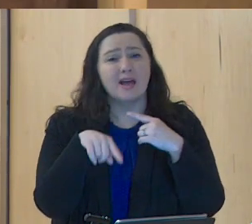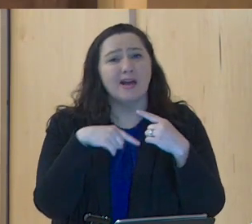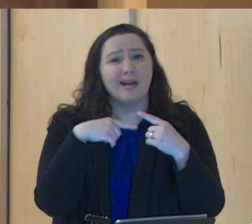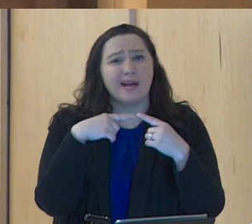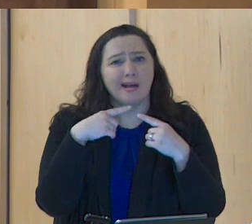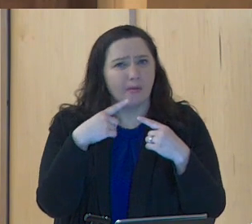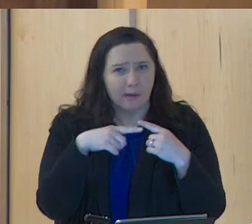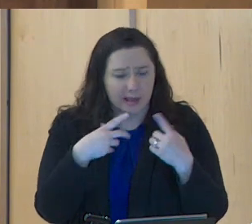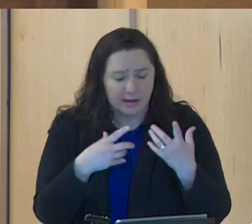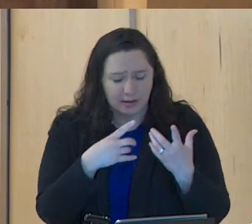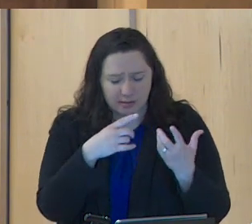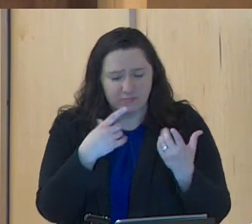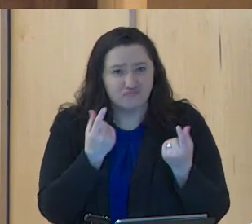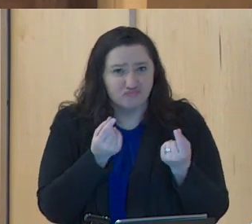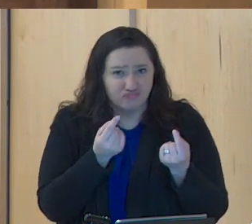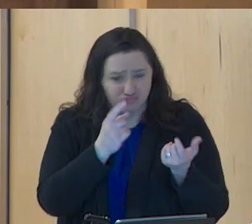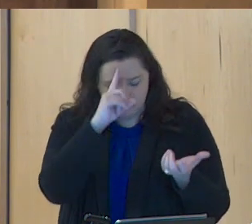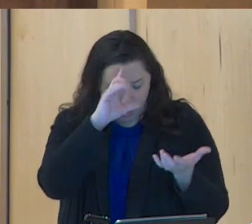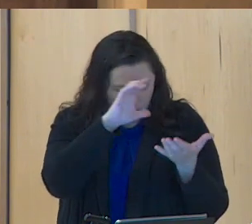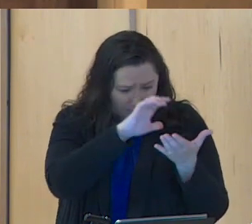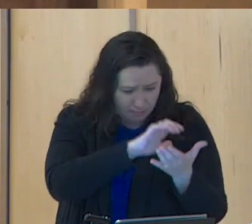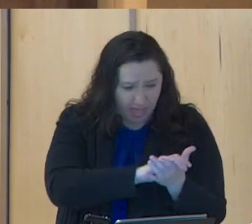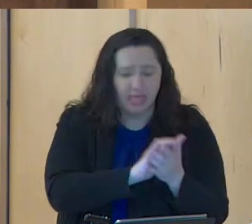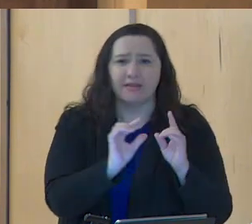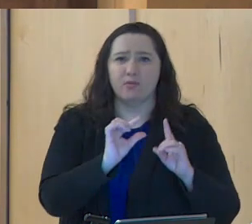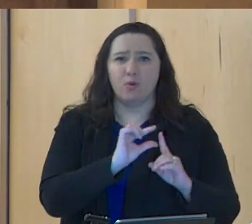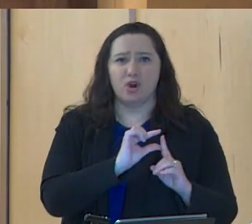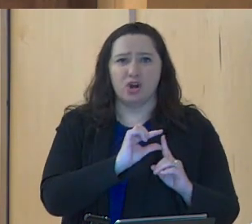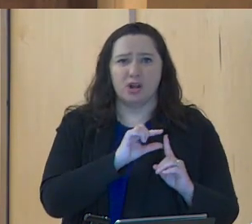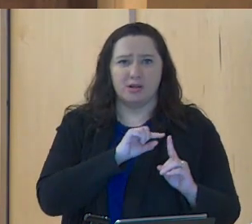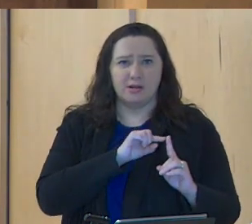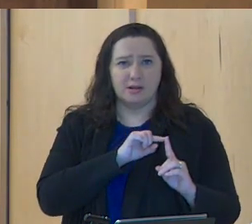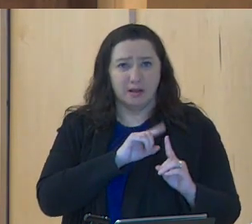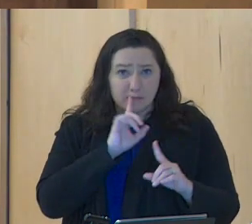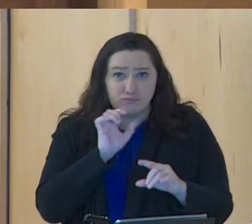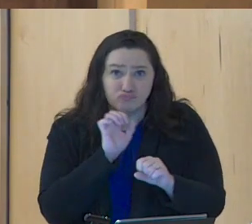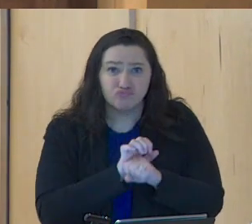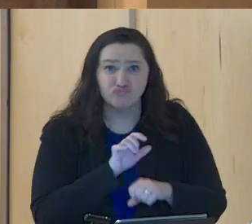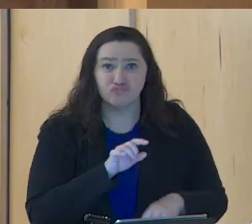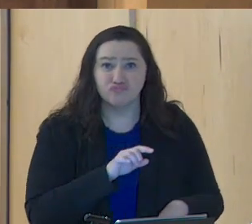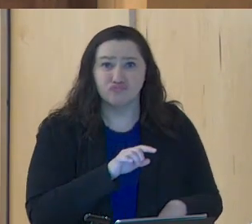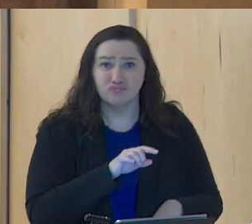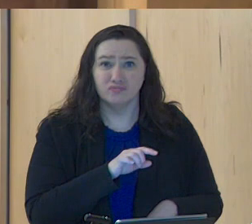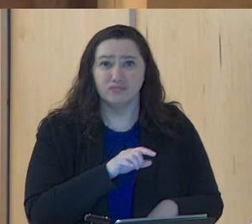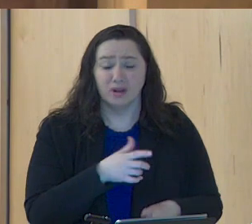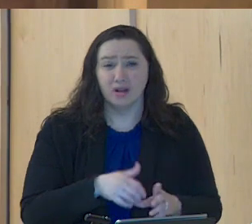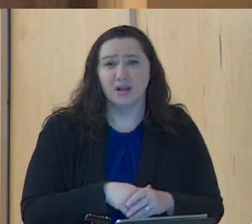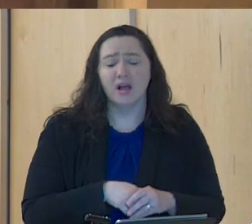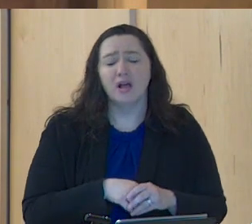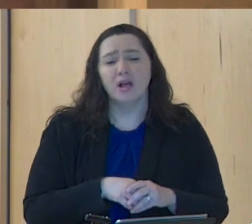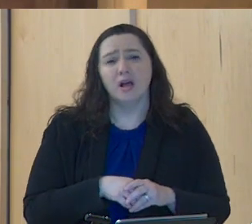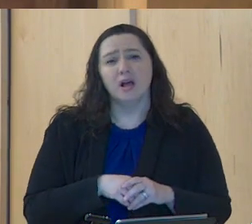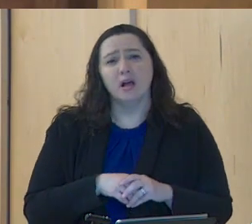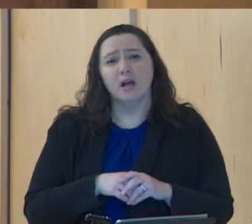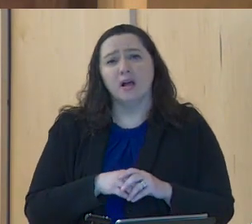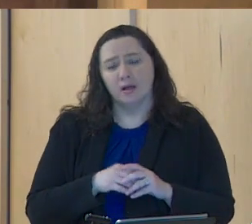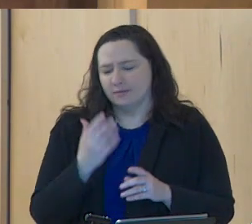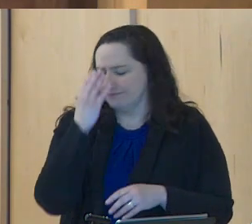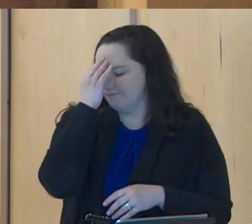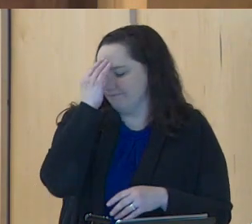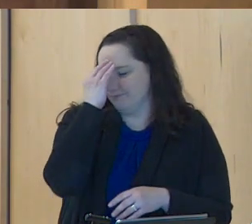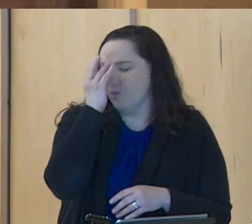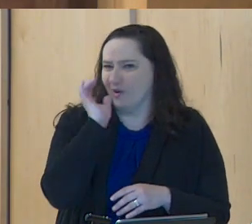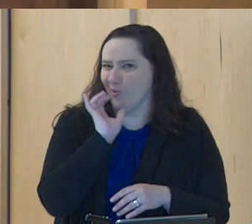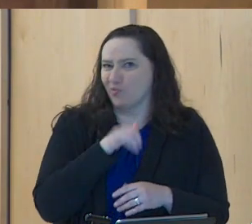believe his word. And that's true. In fact, we know what that's